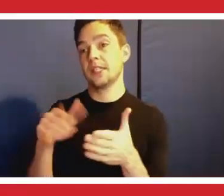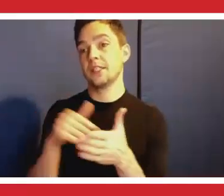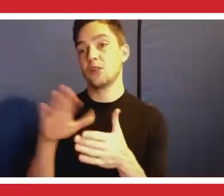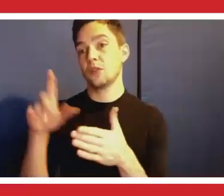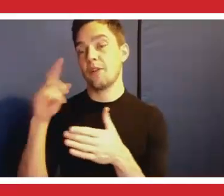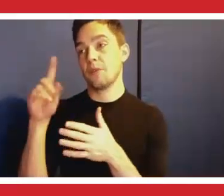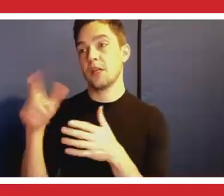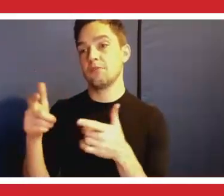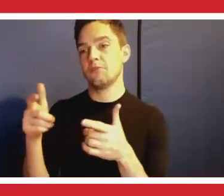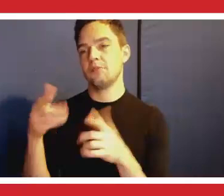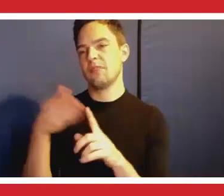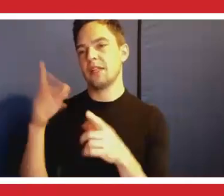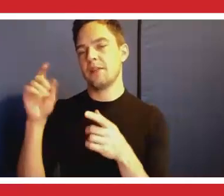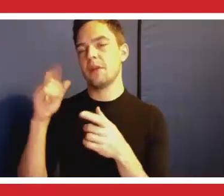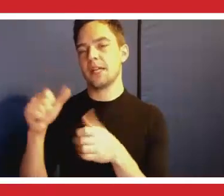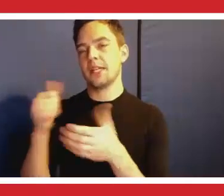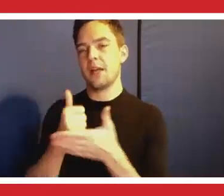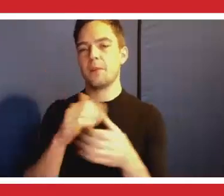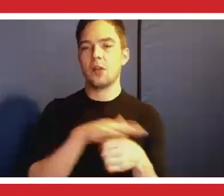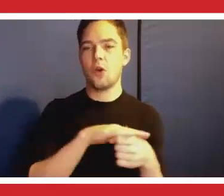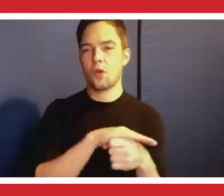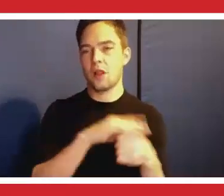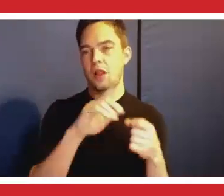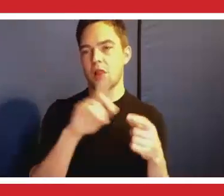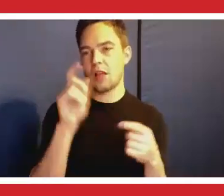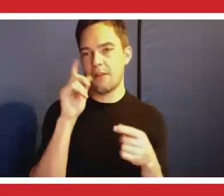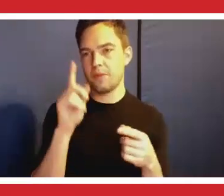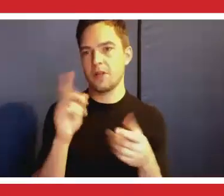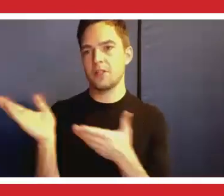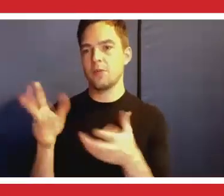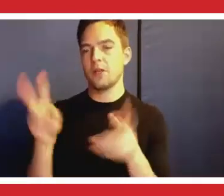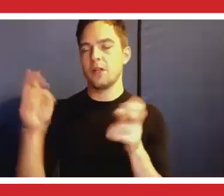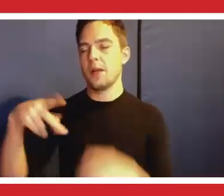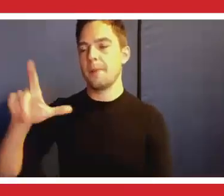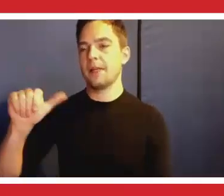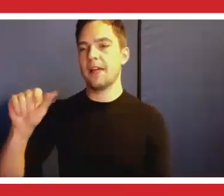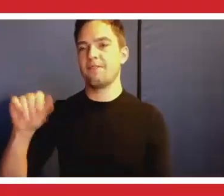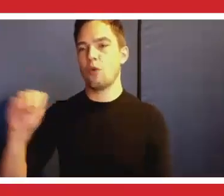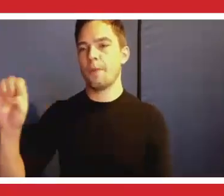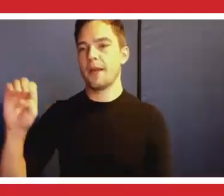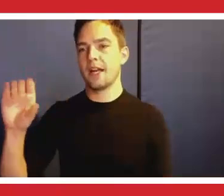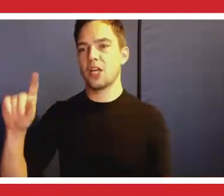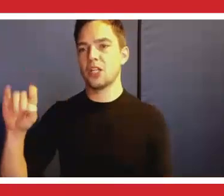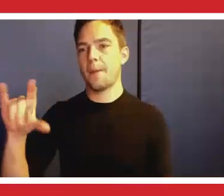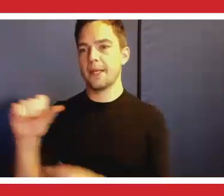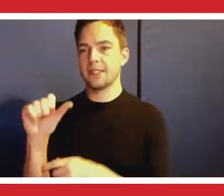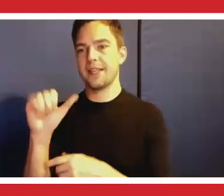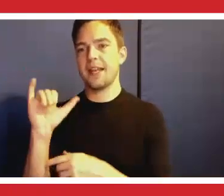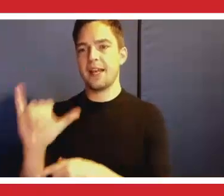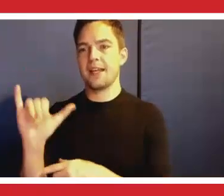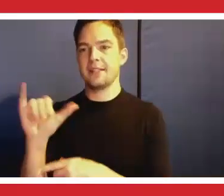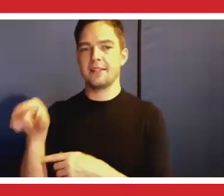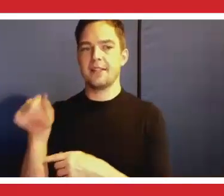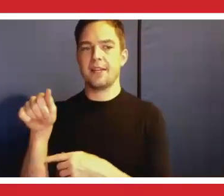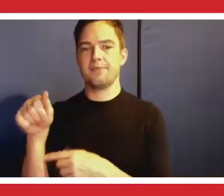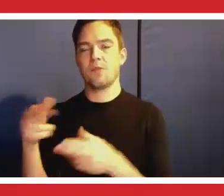really help local government, though, is to bring what I call platform economics to bear on it. So if you take an